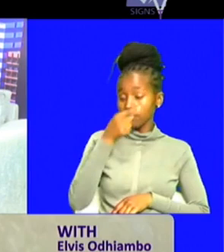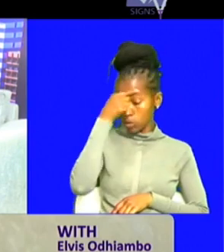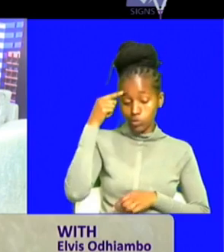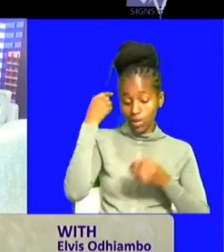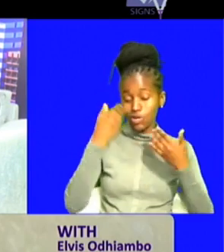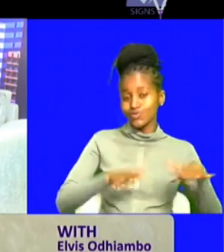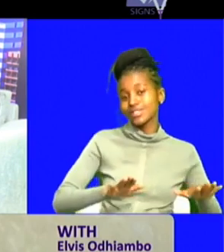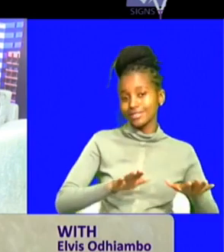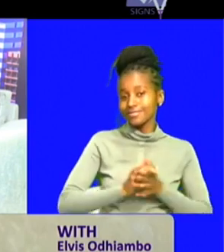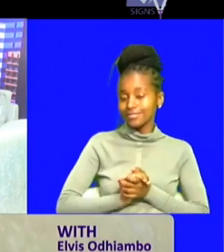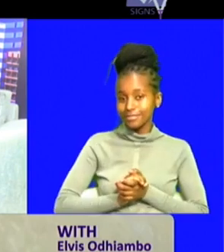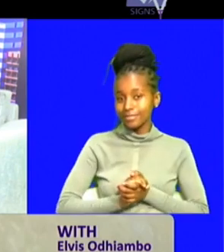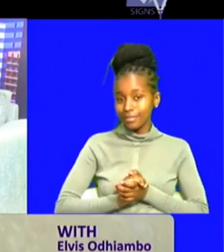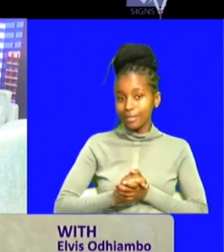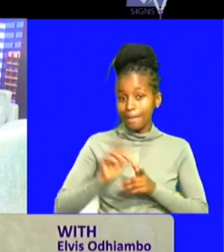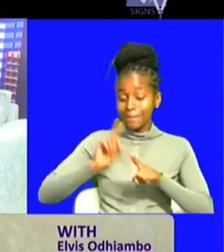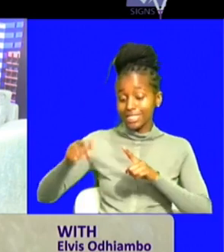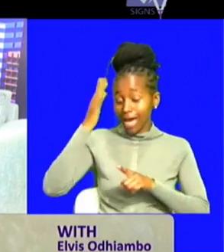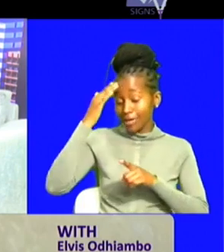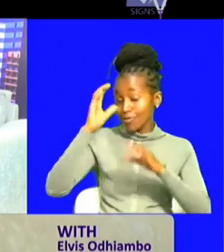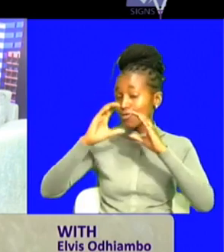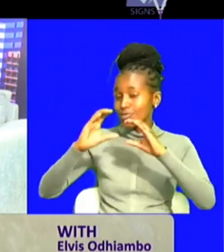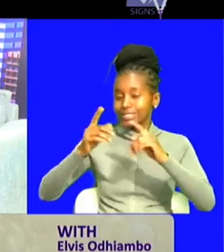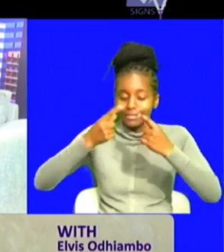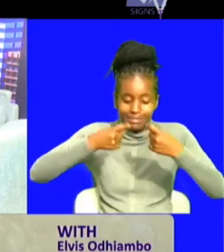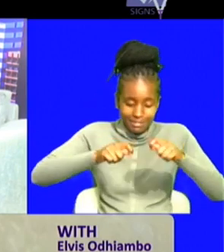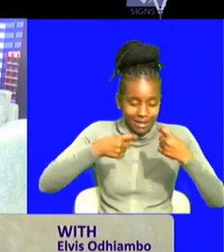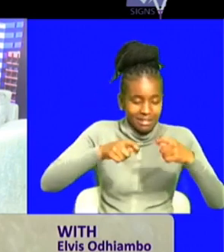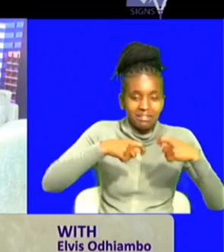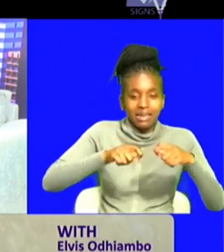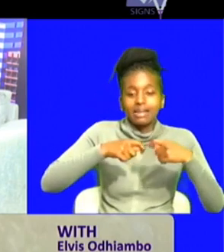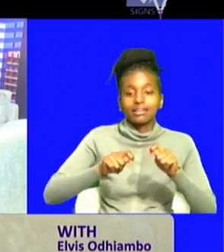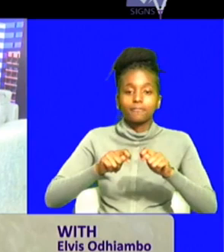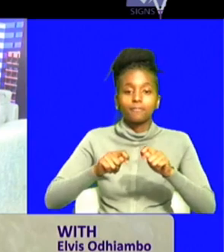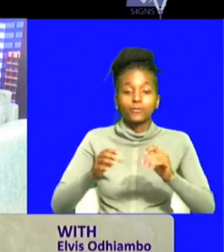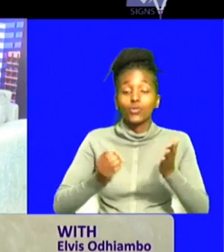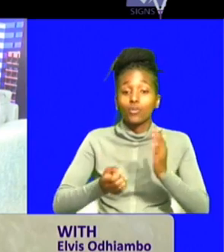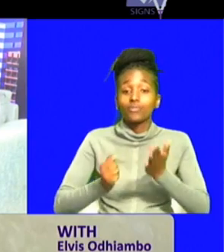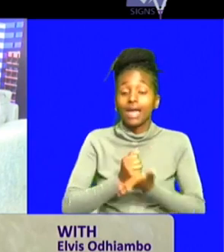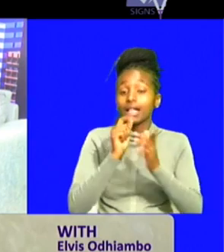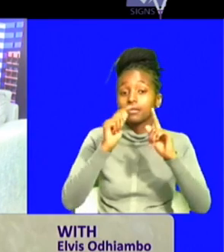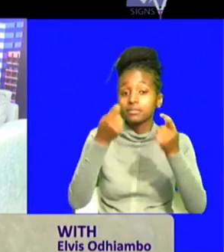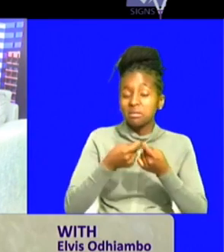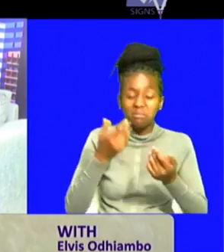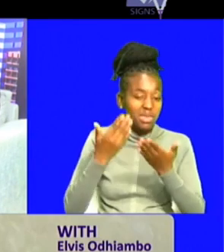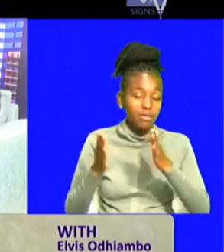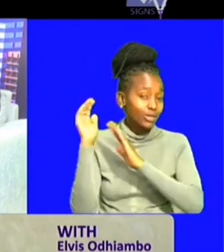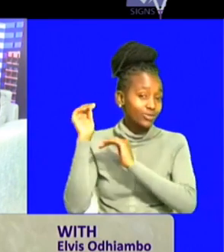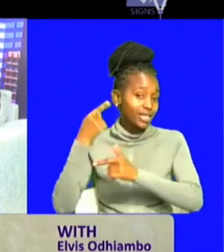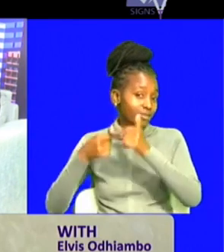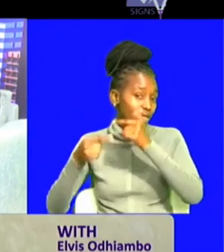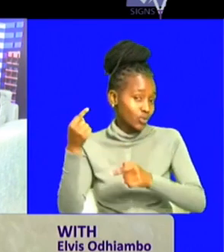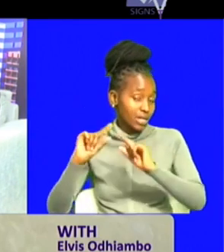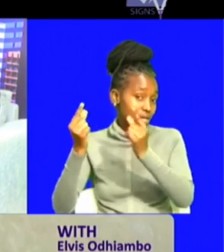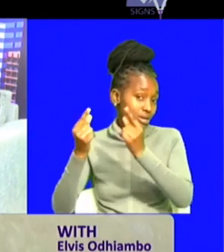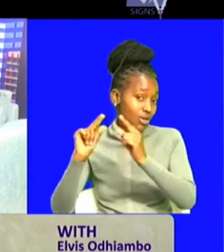lose, yes, but I know their coach is doing something about it. Okay. And I know we are expecting a win